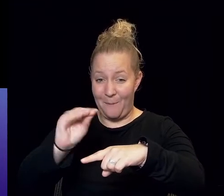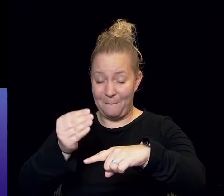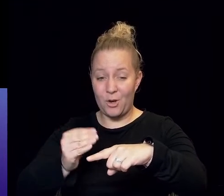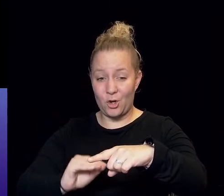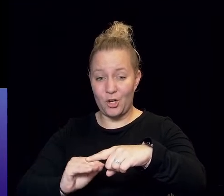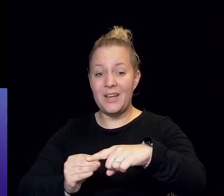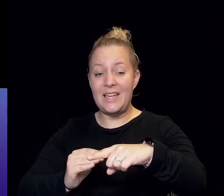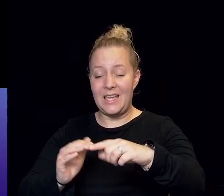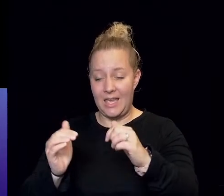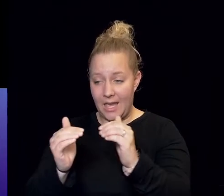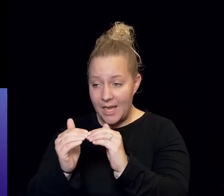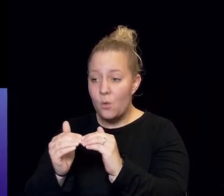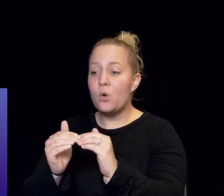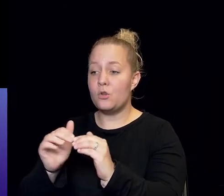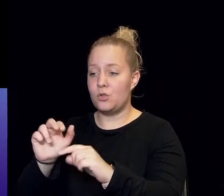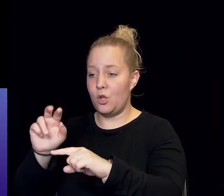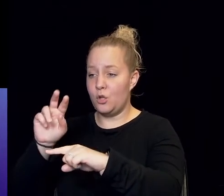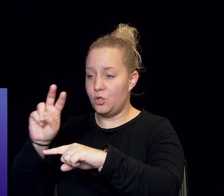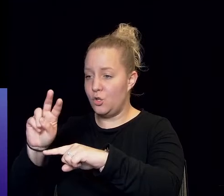2/3.